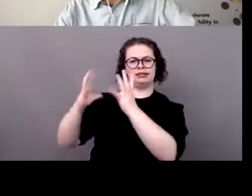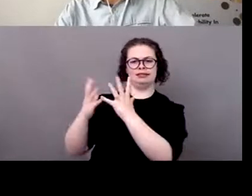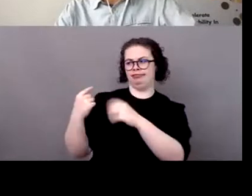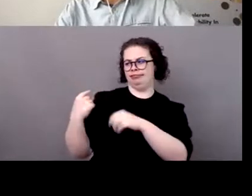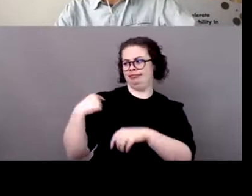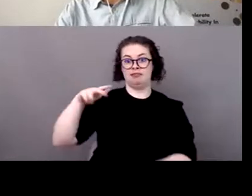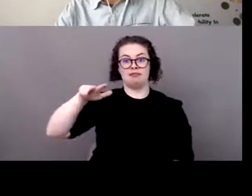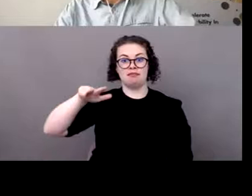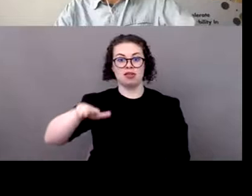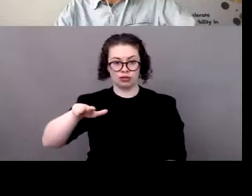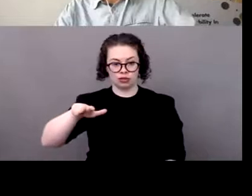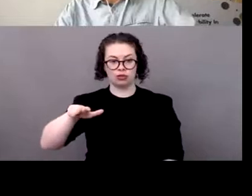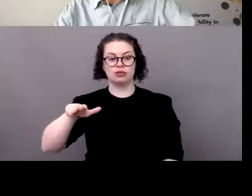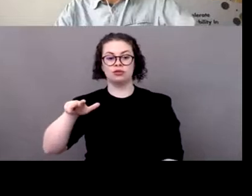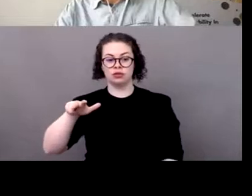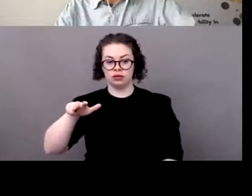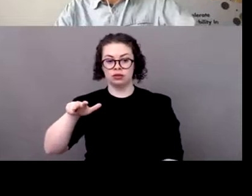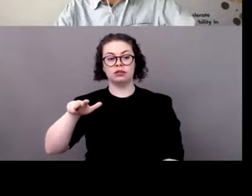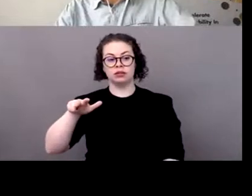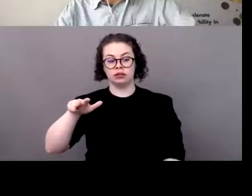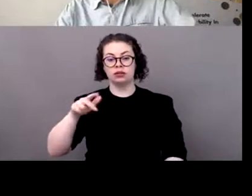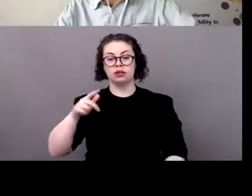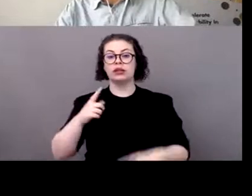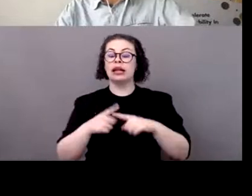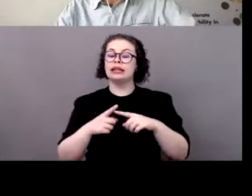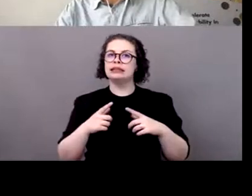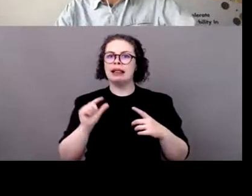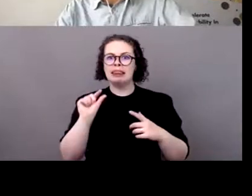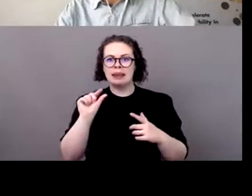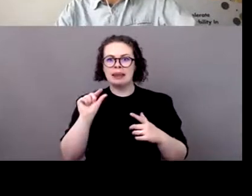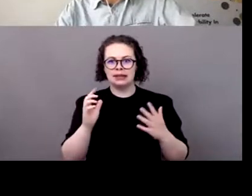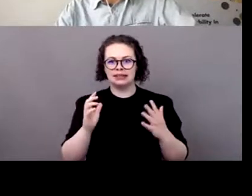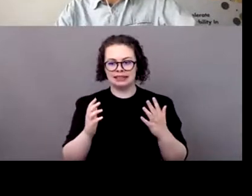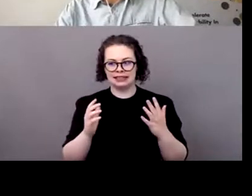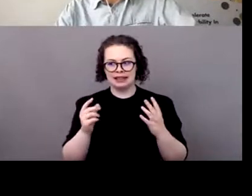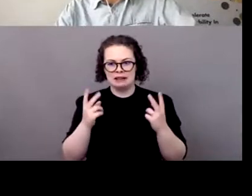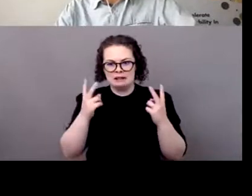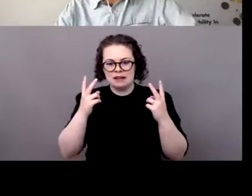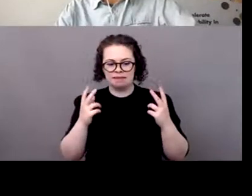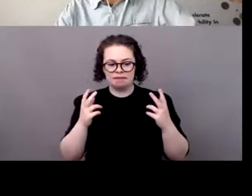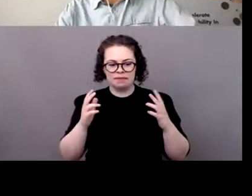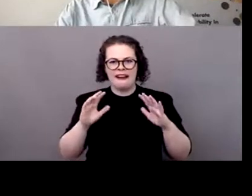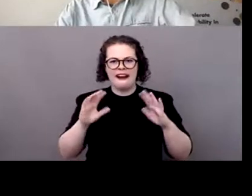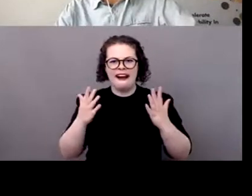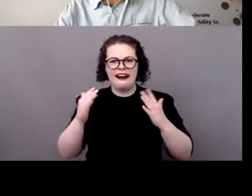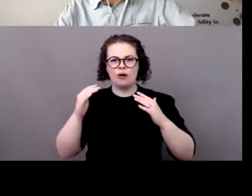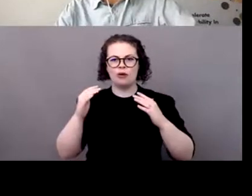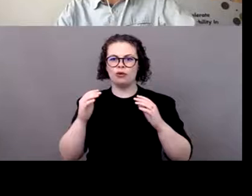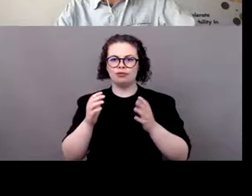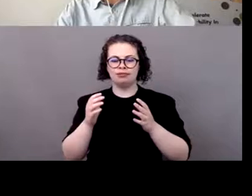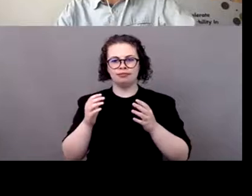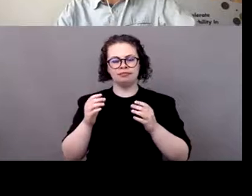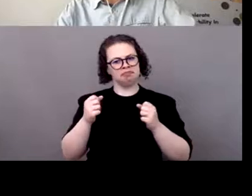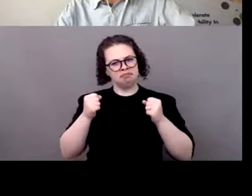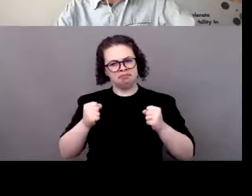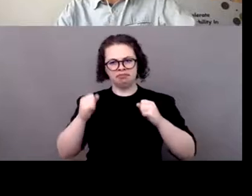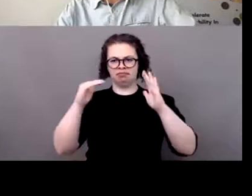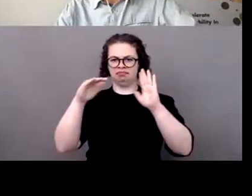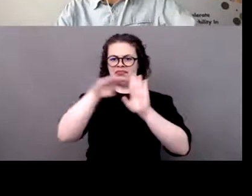It's very important to define what is this positive contribution on climate, because